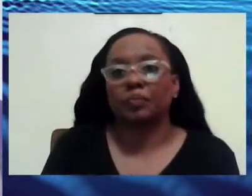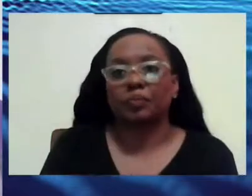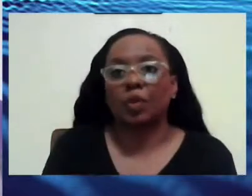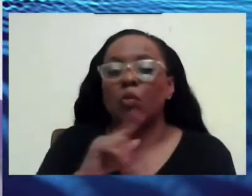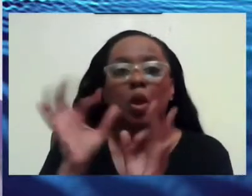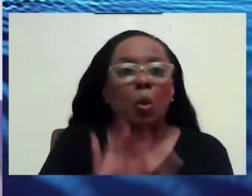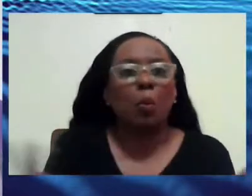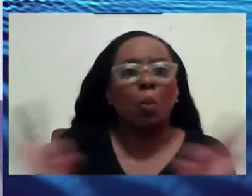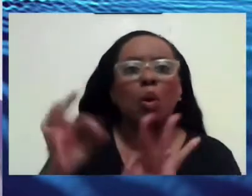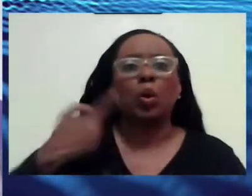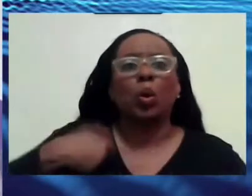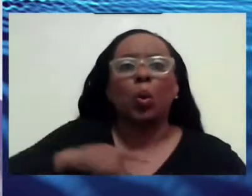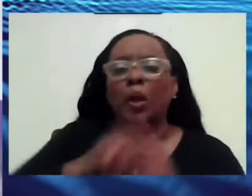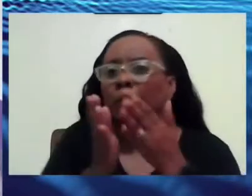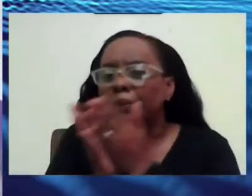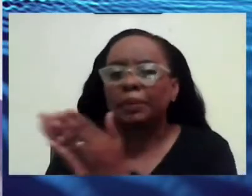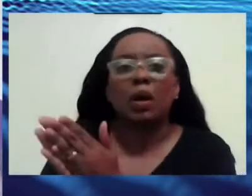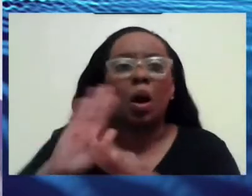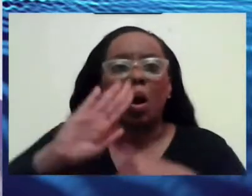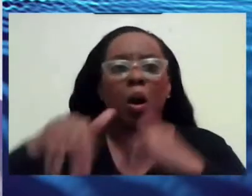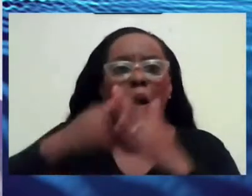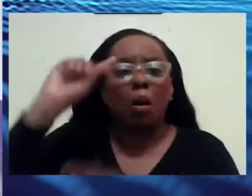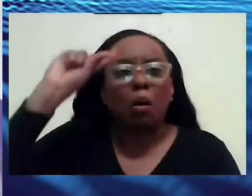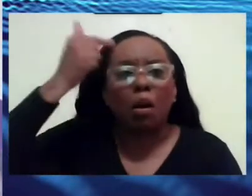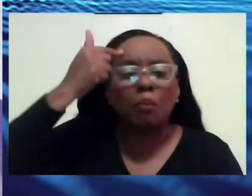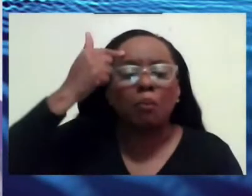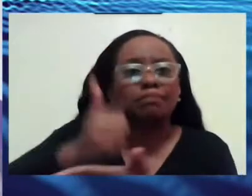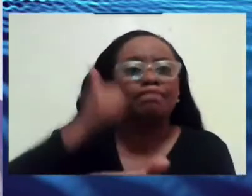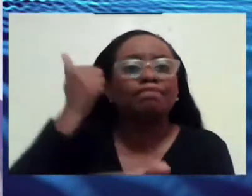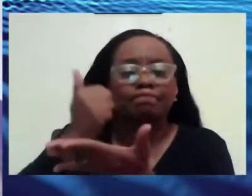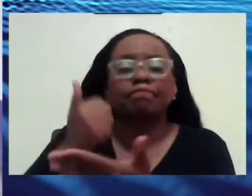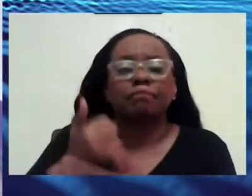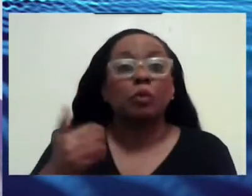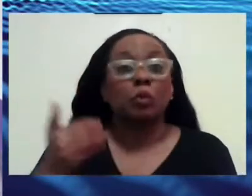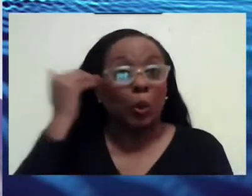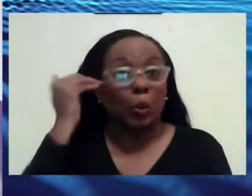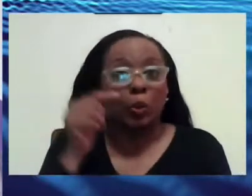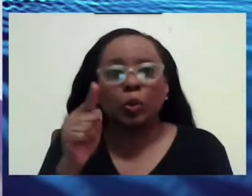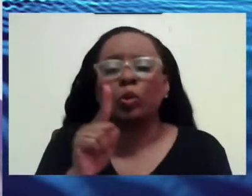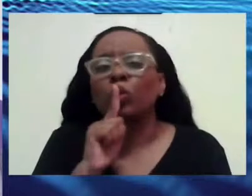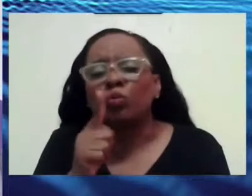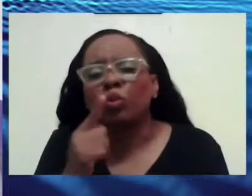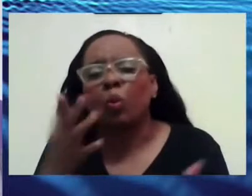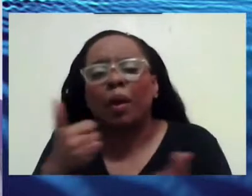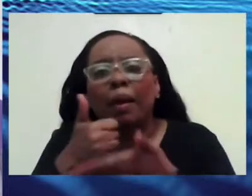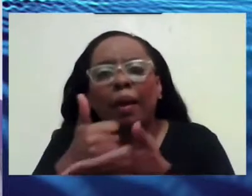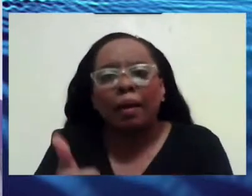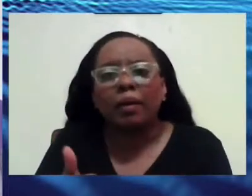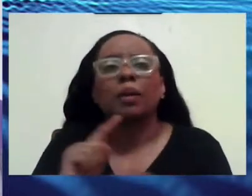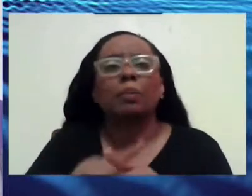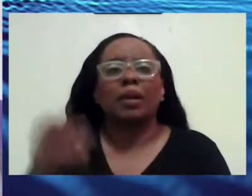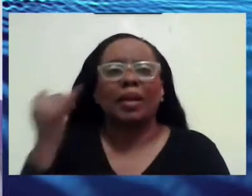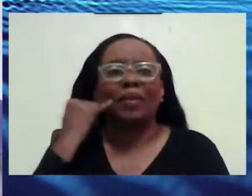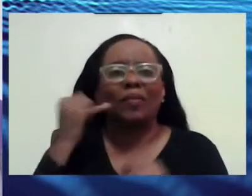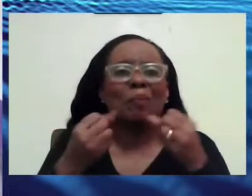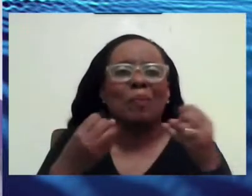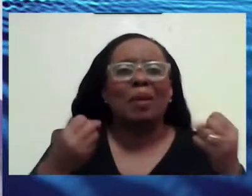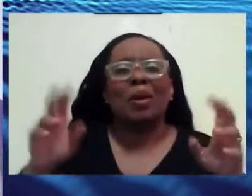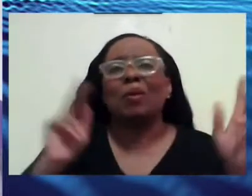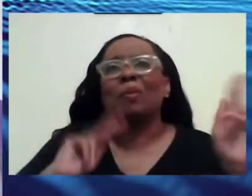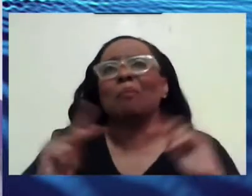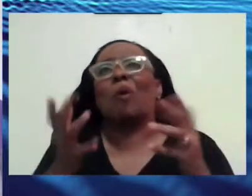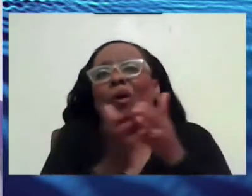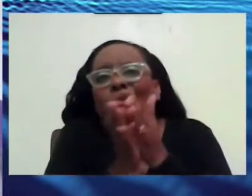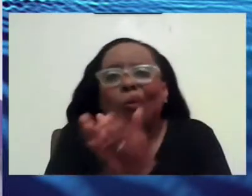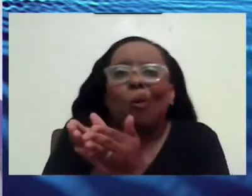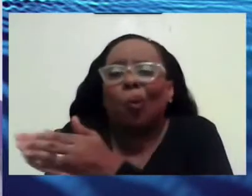which have been sanctioned by the government. And we know that you're well-intentioned, but it can cause a level of congestion